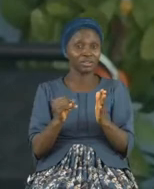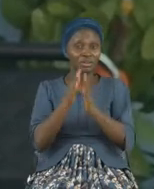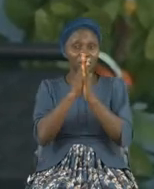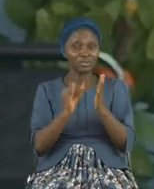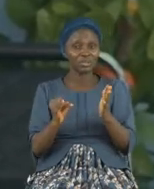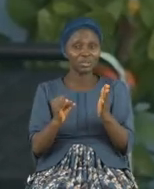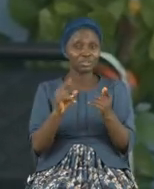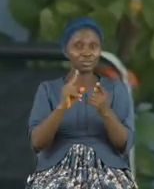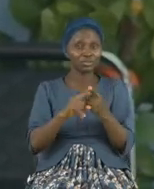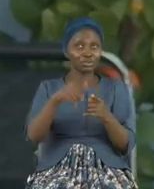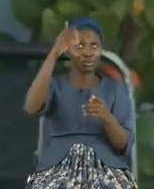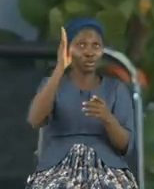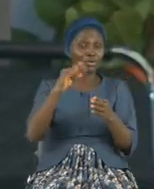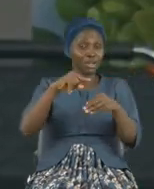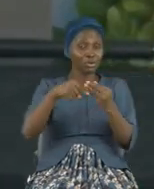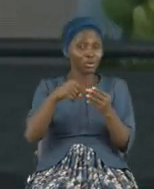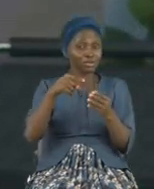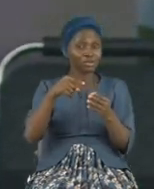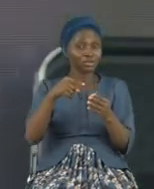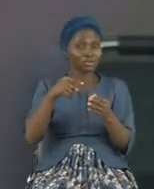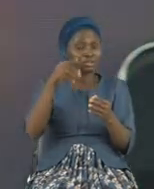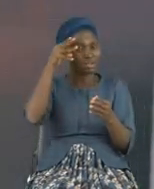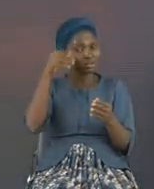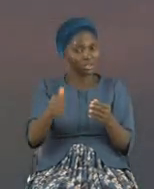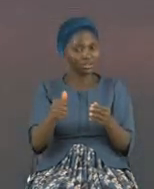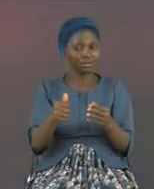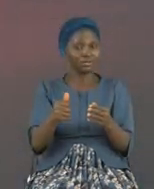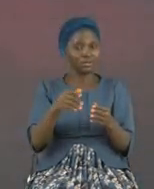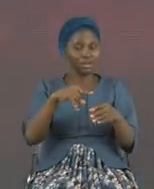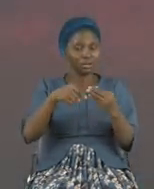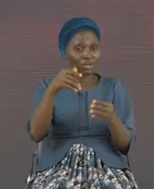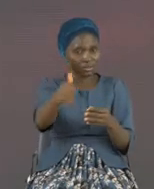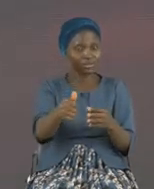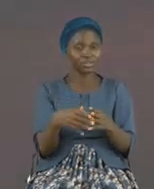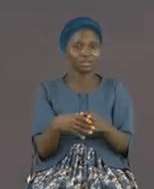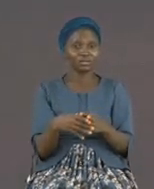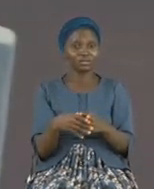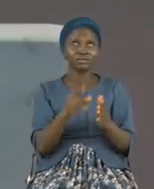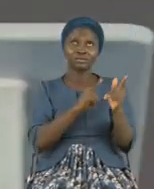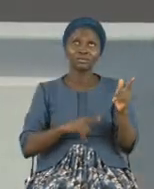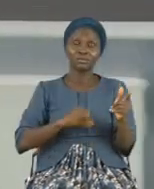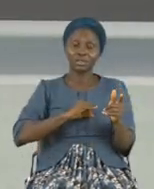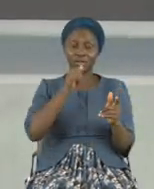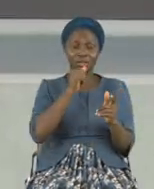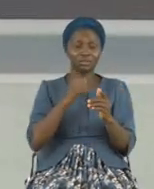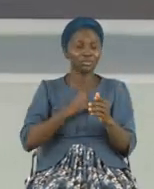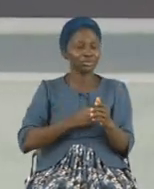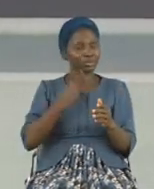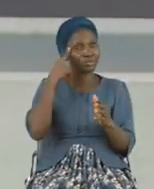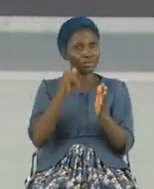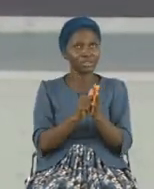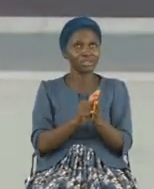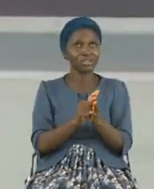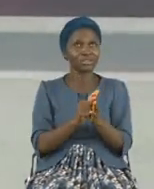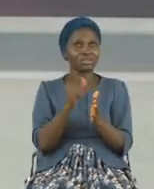about himself. Lord, I'm sorry for that foolish step, that foolish act,